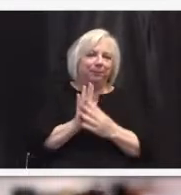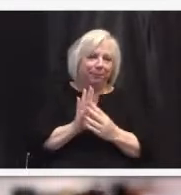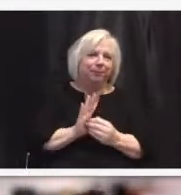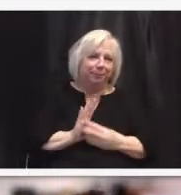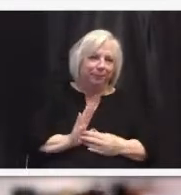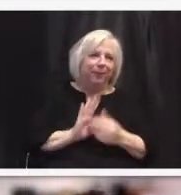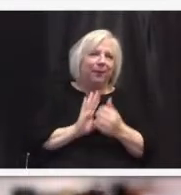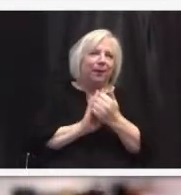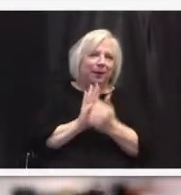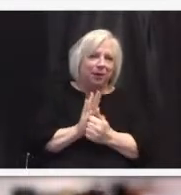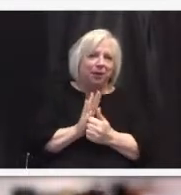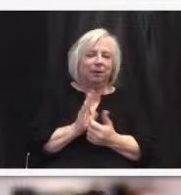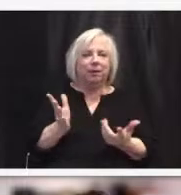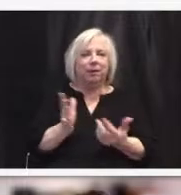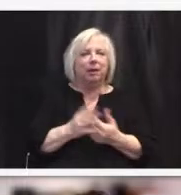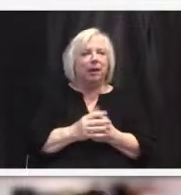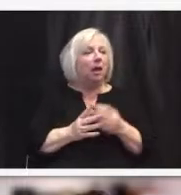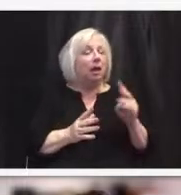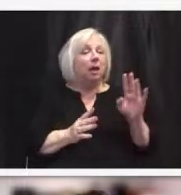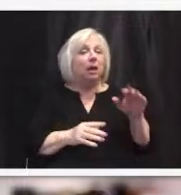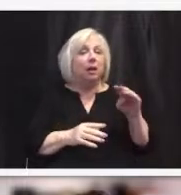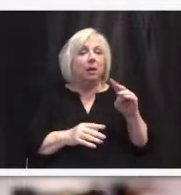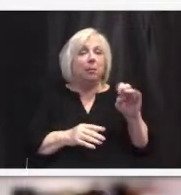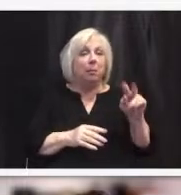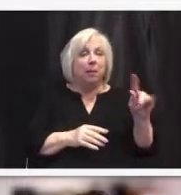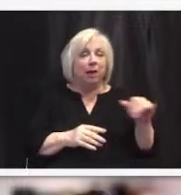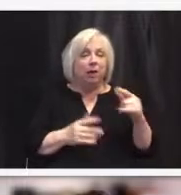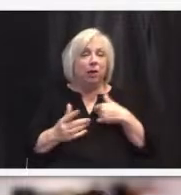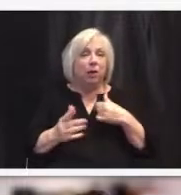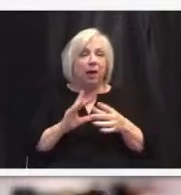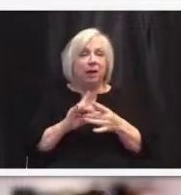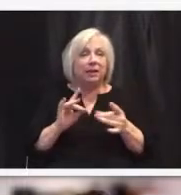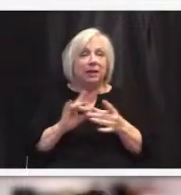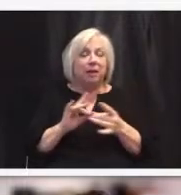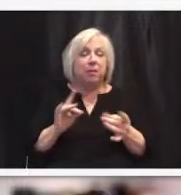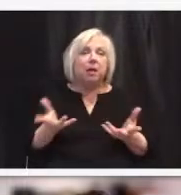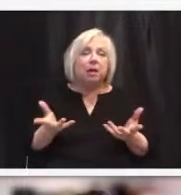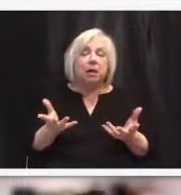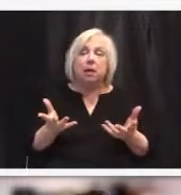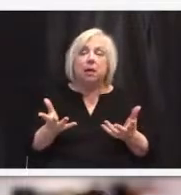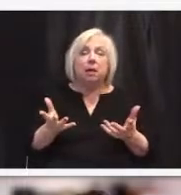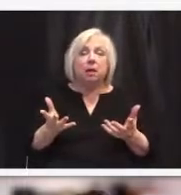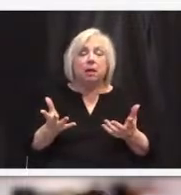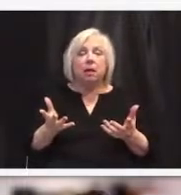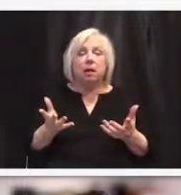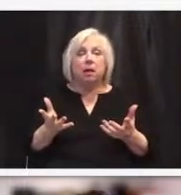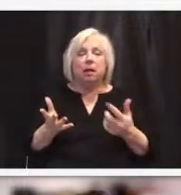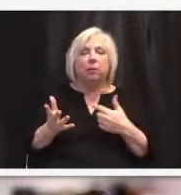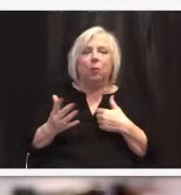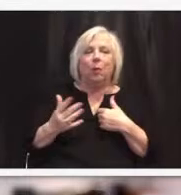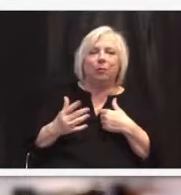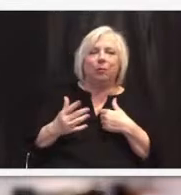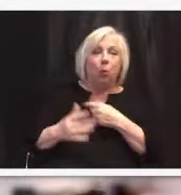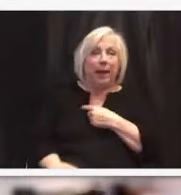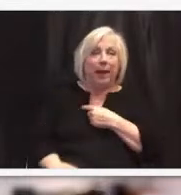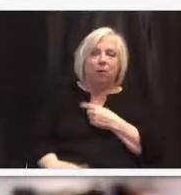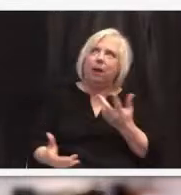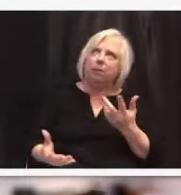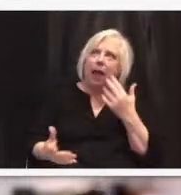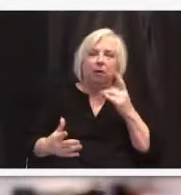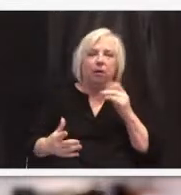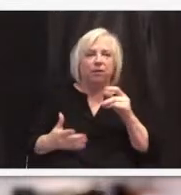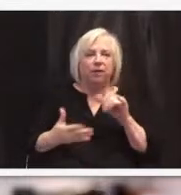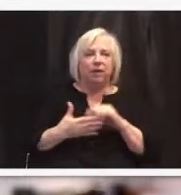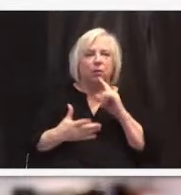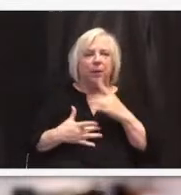procedure and process with this. Monty, you had a statement or? Well, we and I don't know if this is going to be the